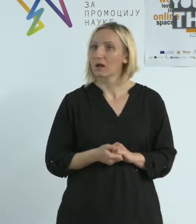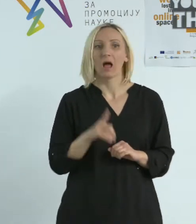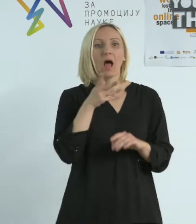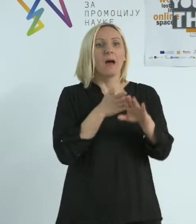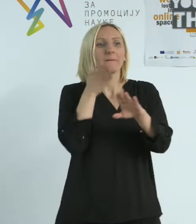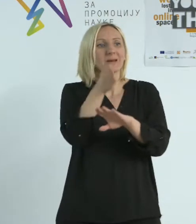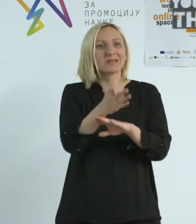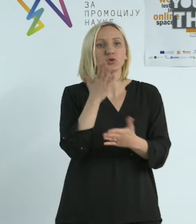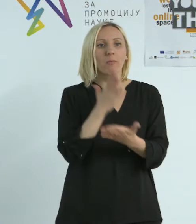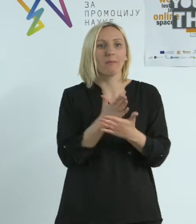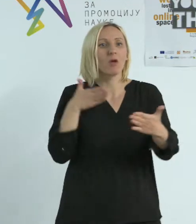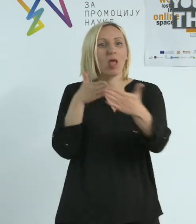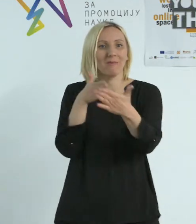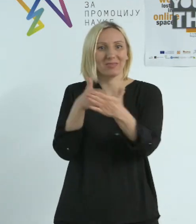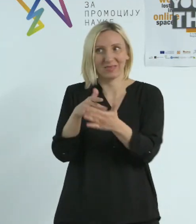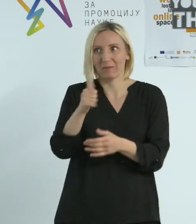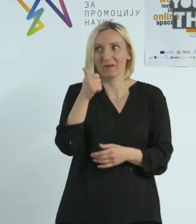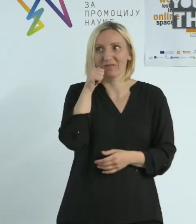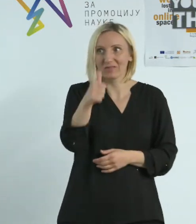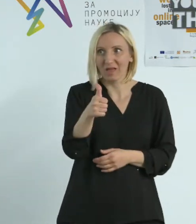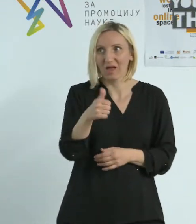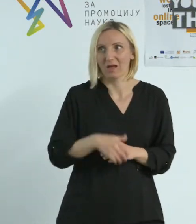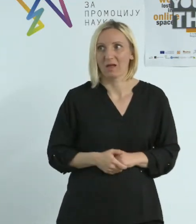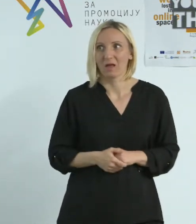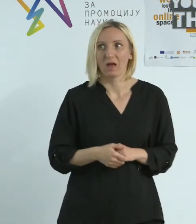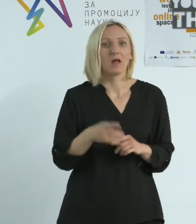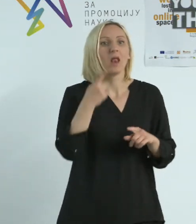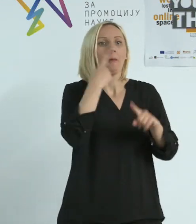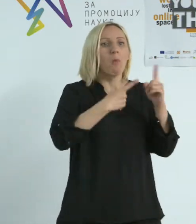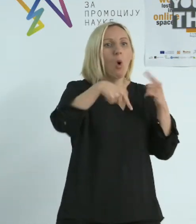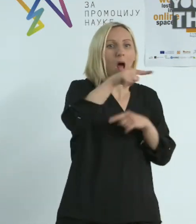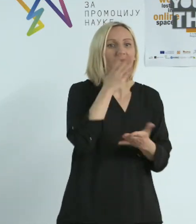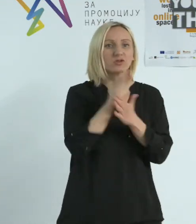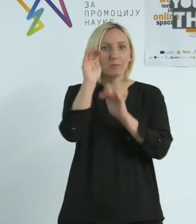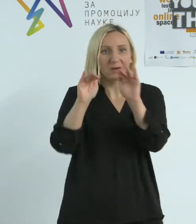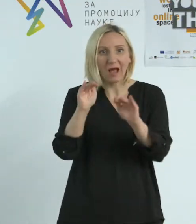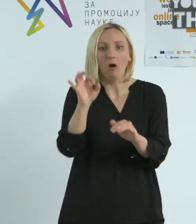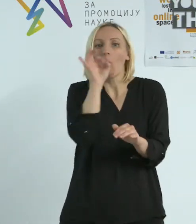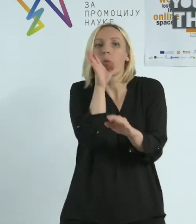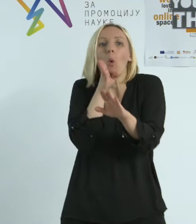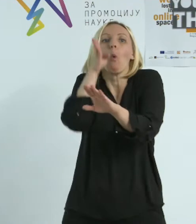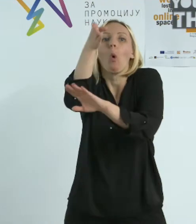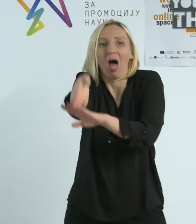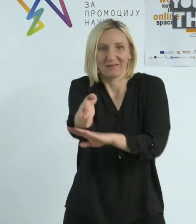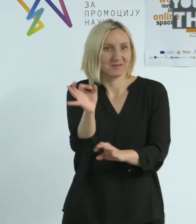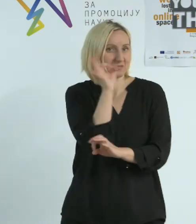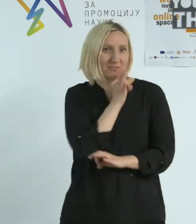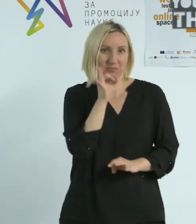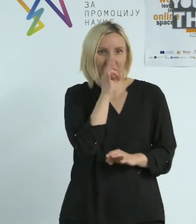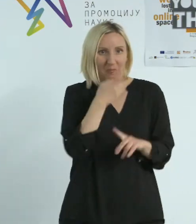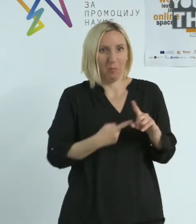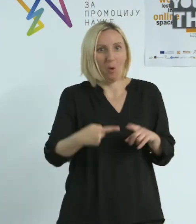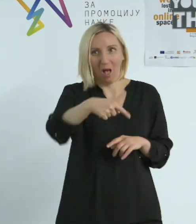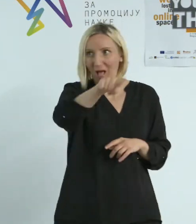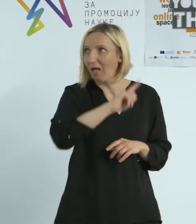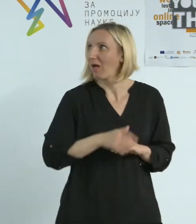them left the course and half of them didn't enter never, so it was a little bit frustrated, but anyway. They played